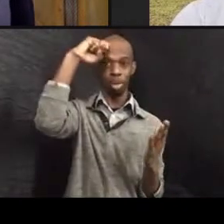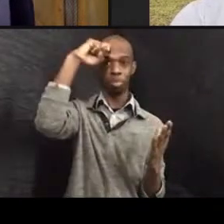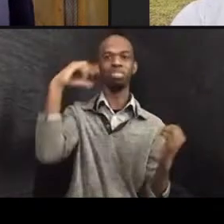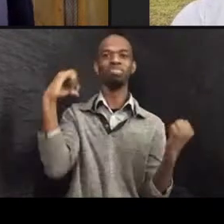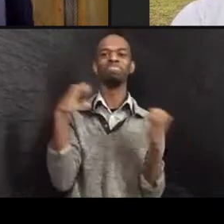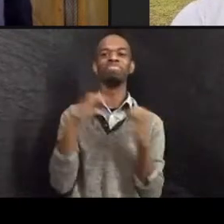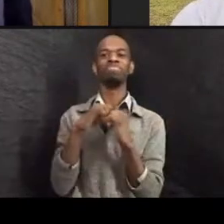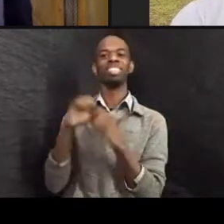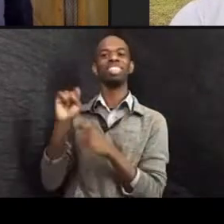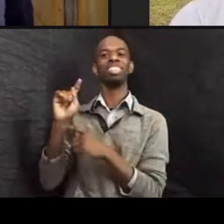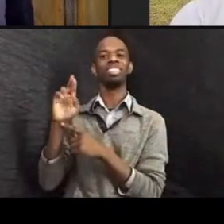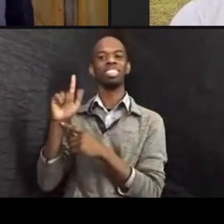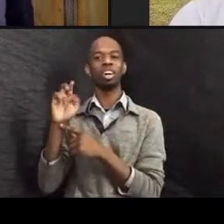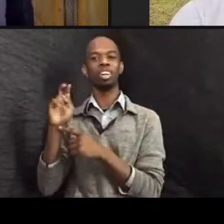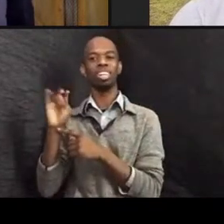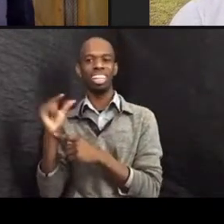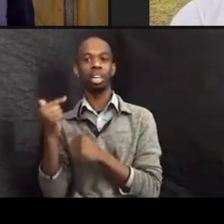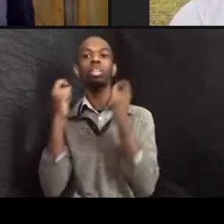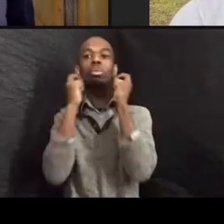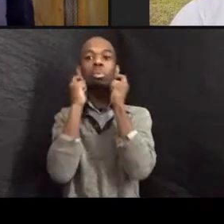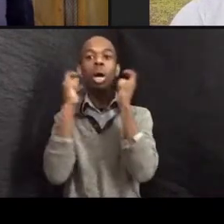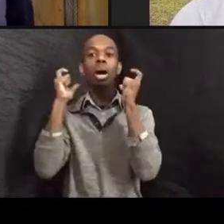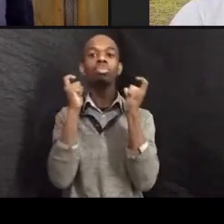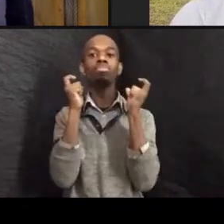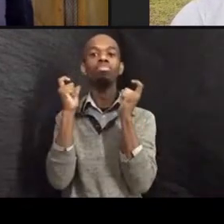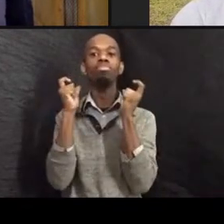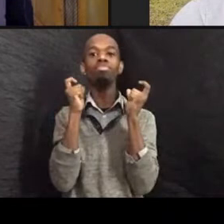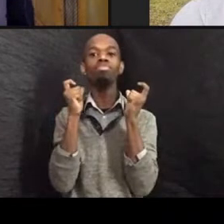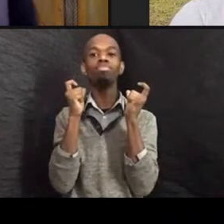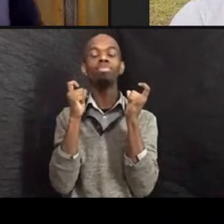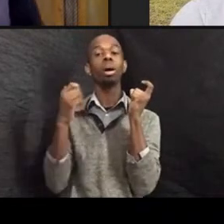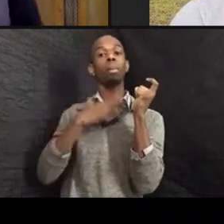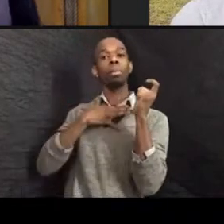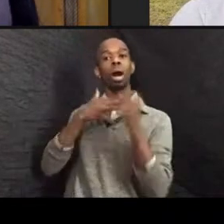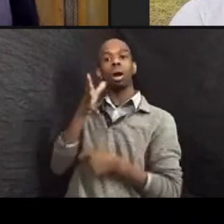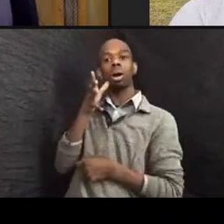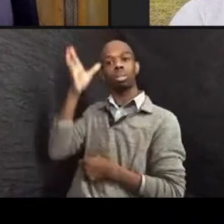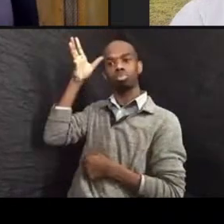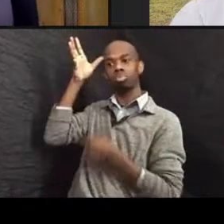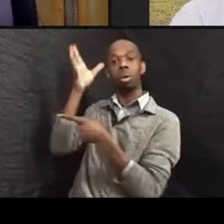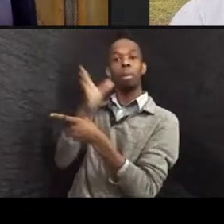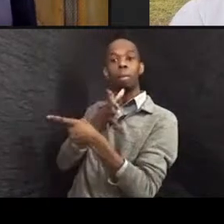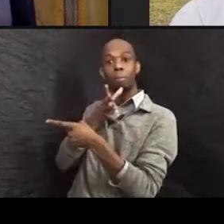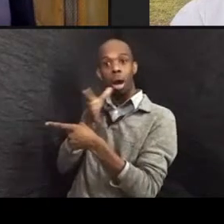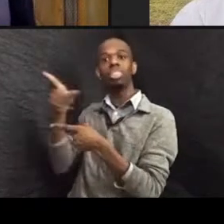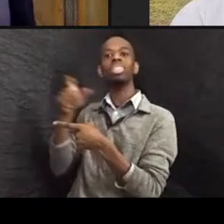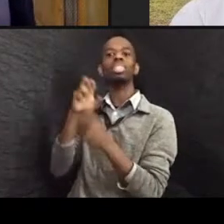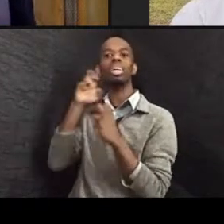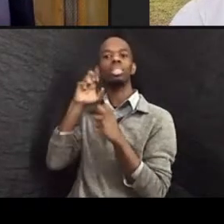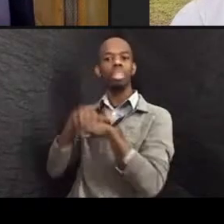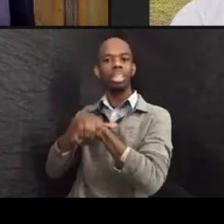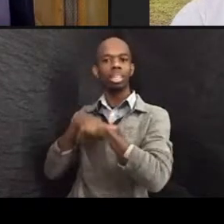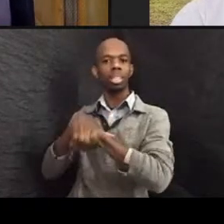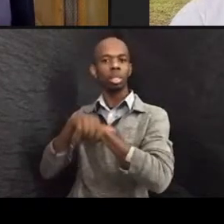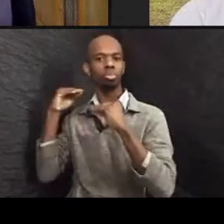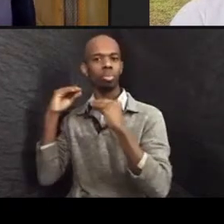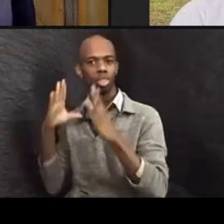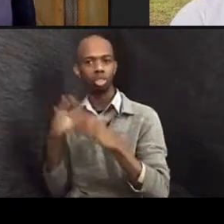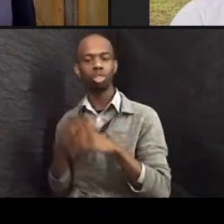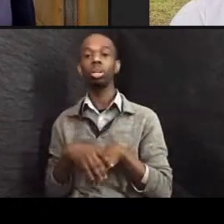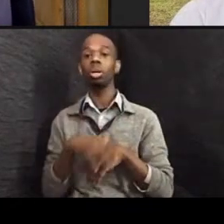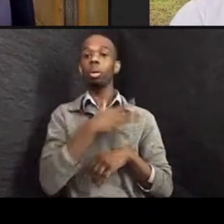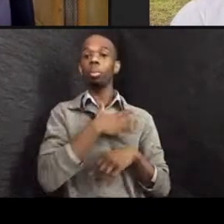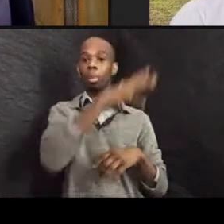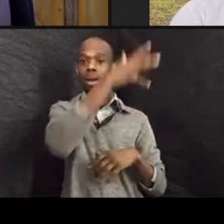of Lucille Madison, a wise and giving English professor. I teach because of her. Daughter of Ronald Augustus Fowlin, Jamaican warrior and